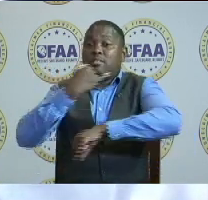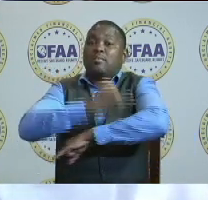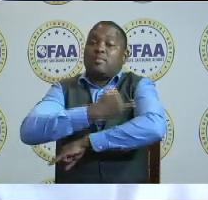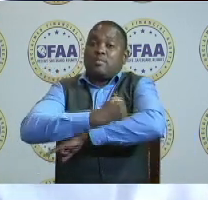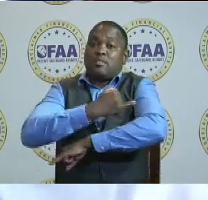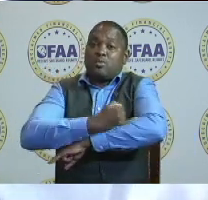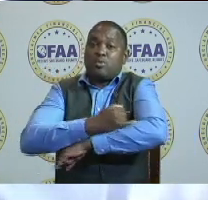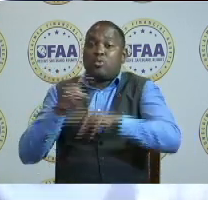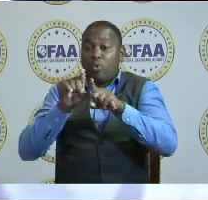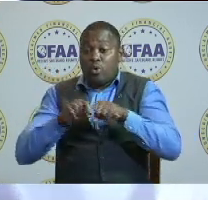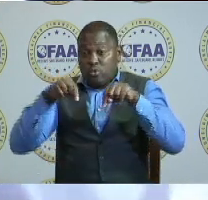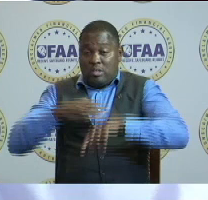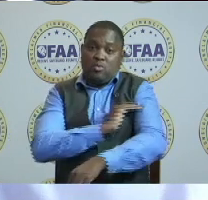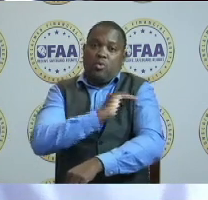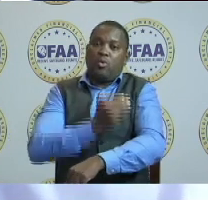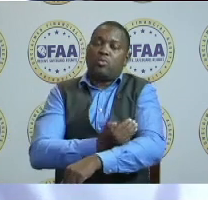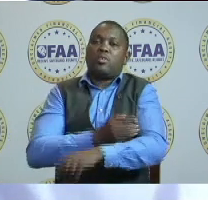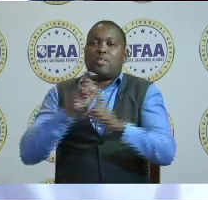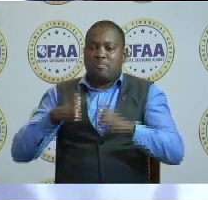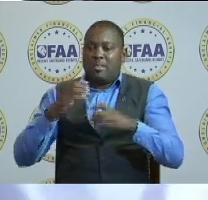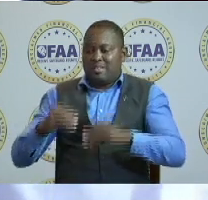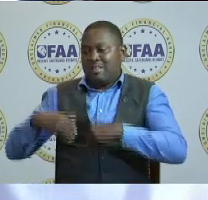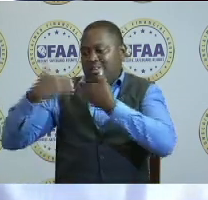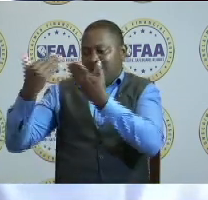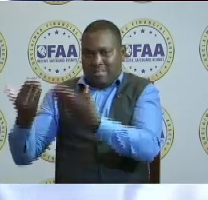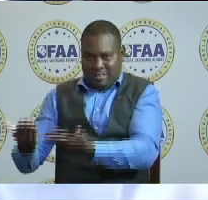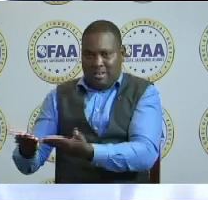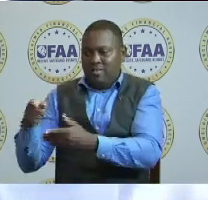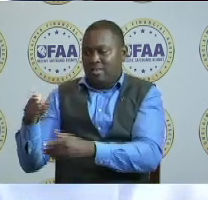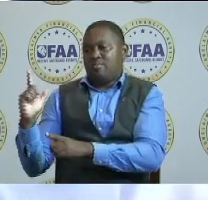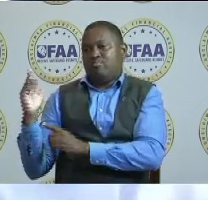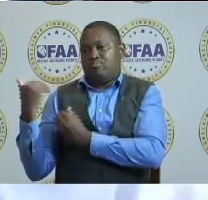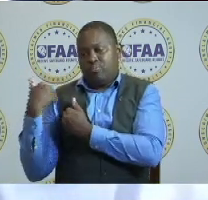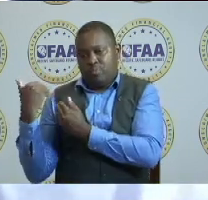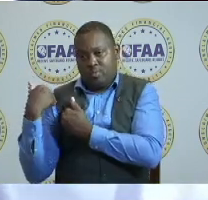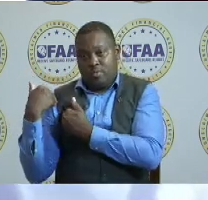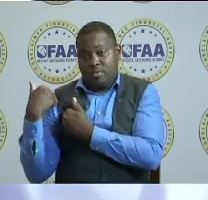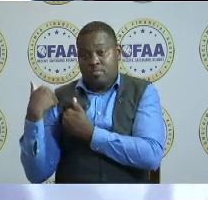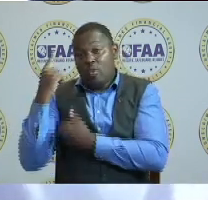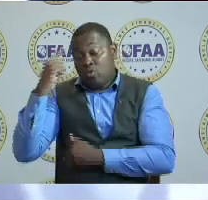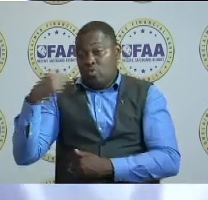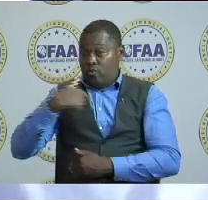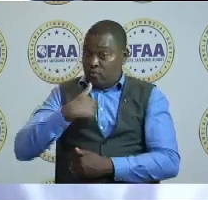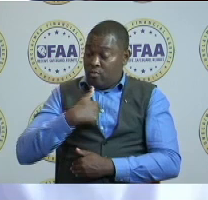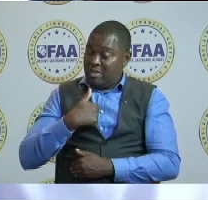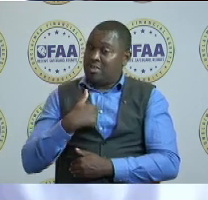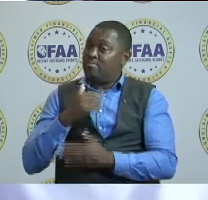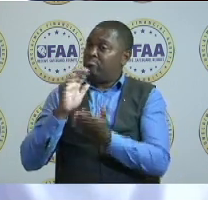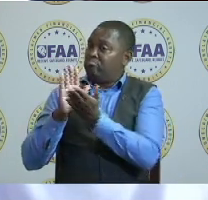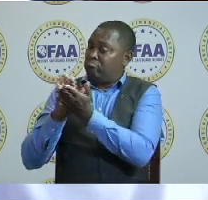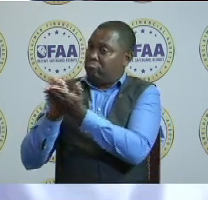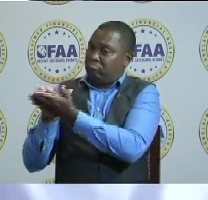for that matter, the authority, should deliver according to its mandate. And so for me, it is to appreciate